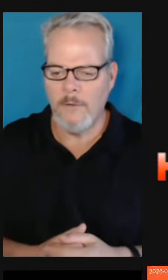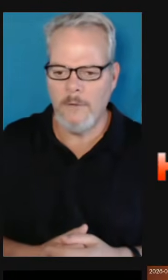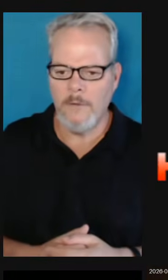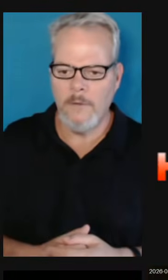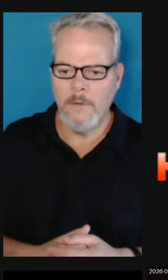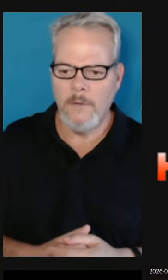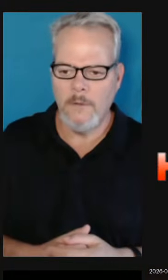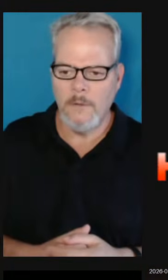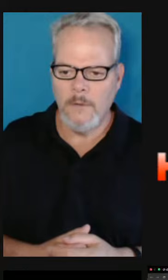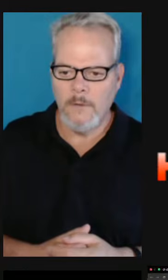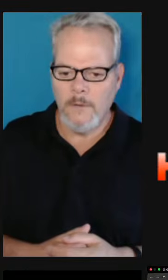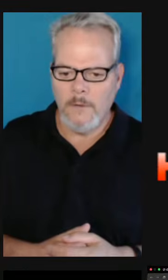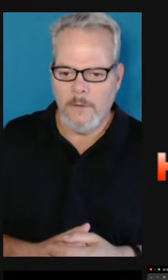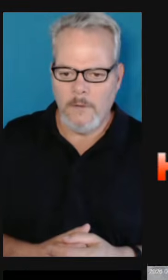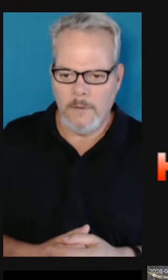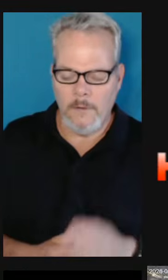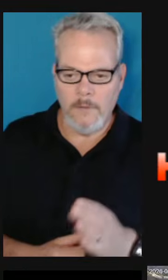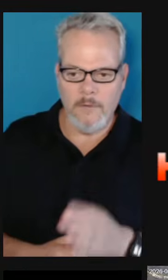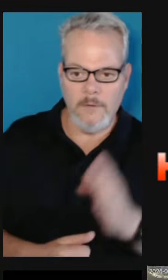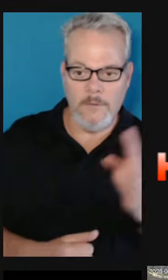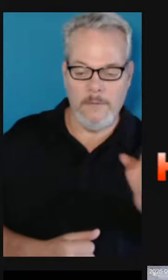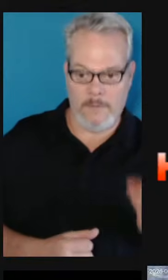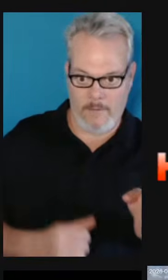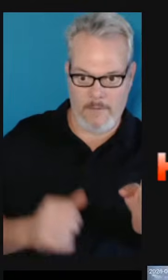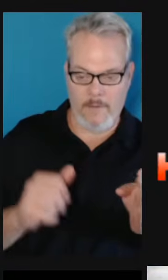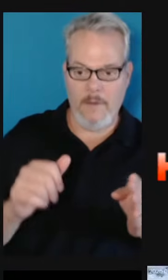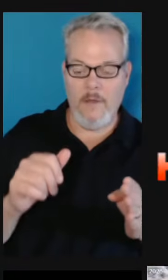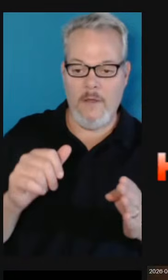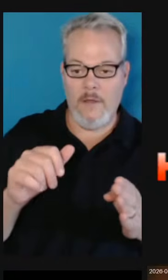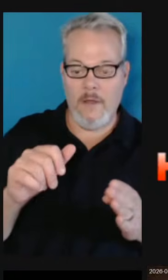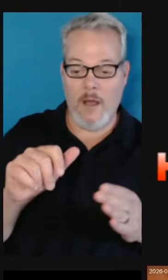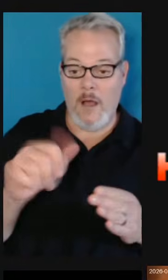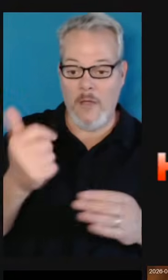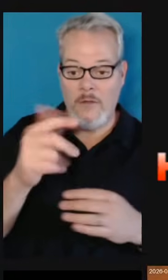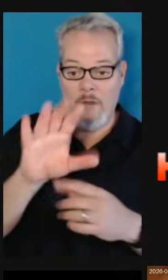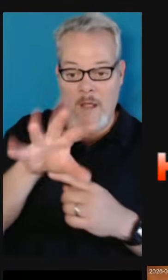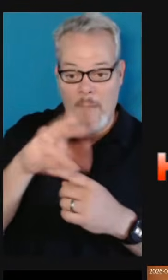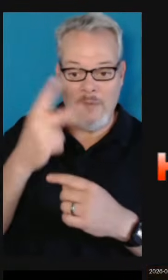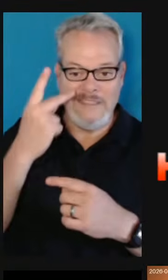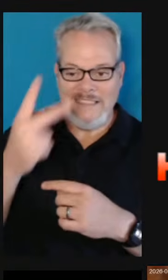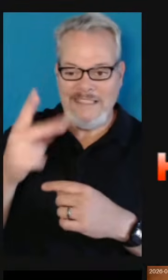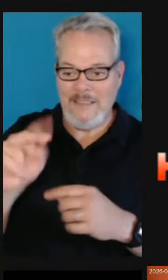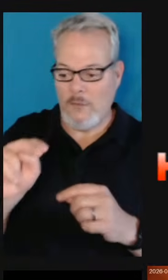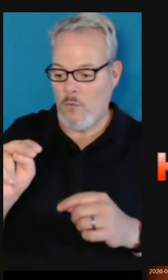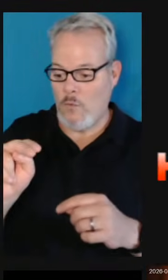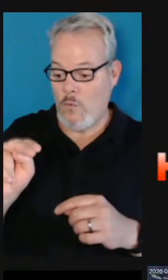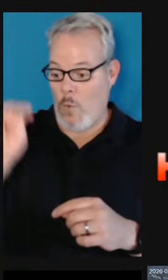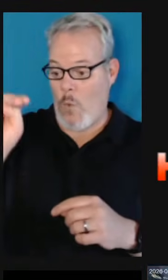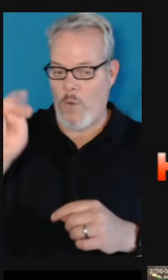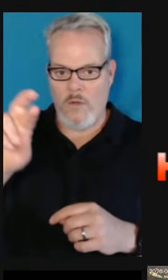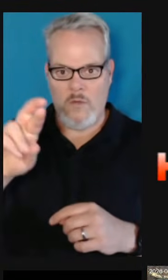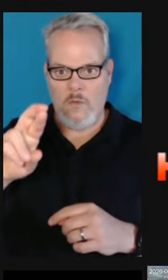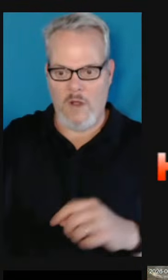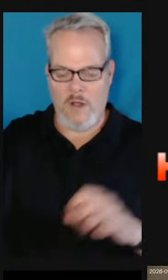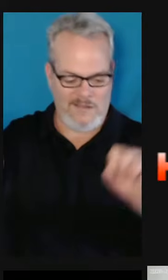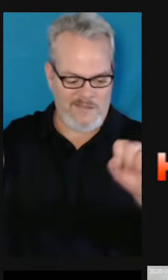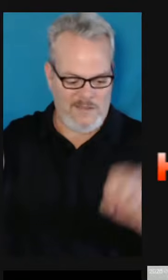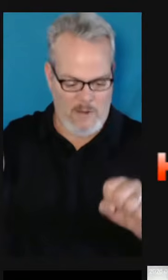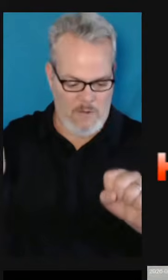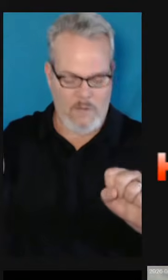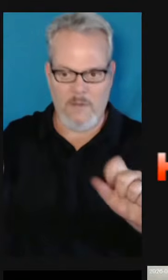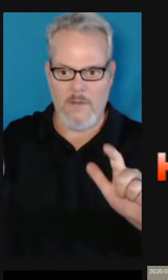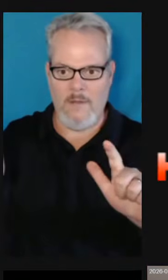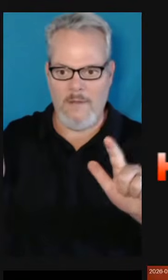So turning to our V3 camera, this one is showing the north vent on the right and the south vent on the left. So here you can clearly see overflows from